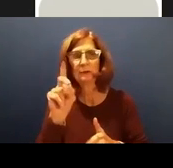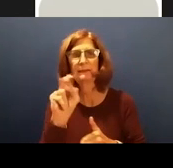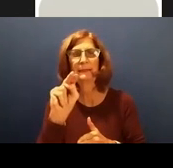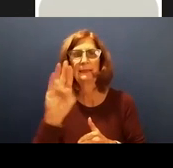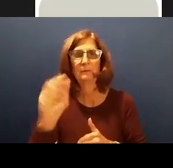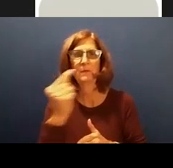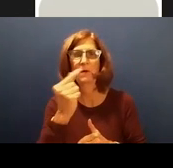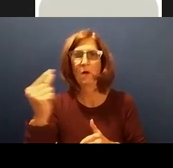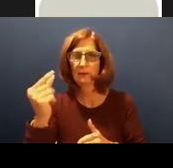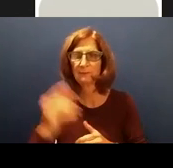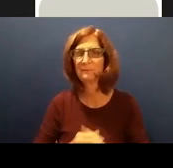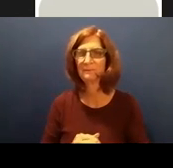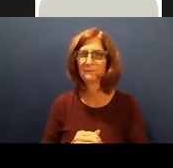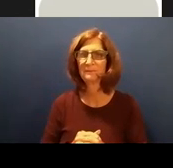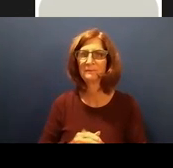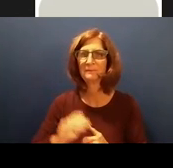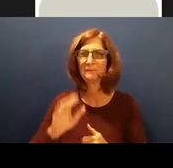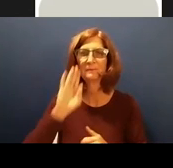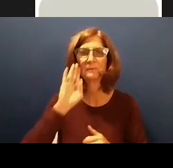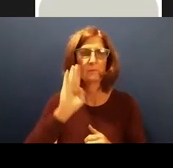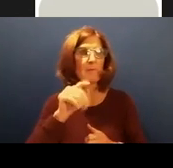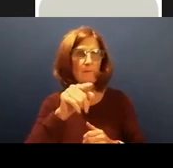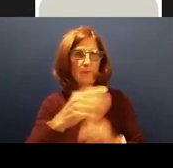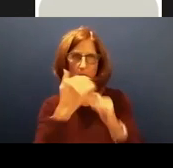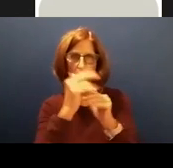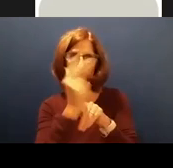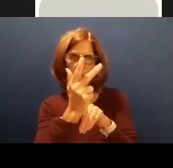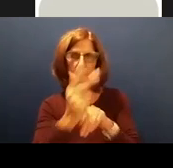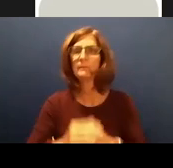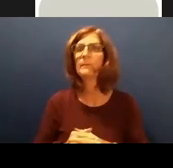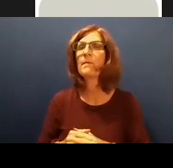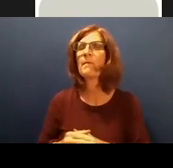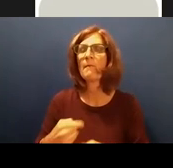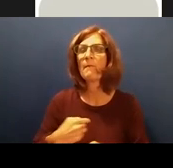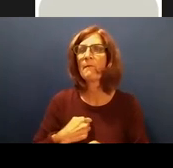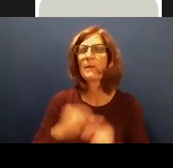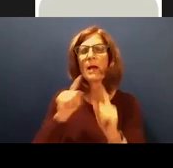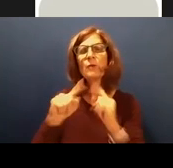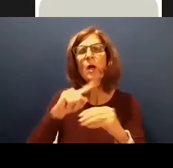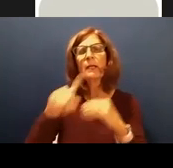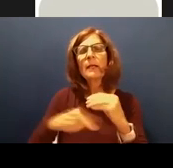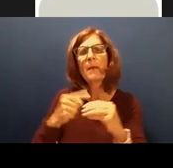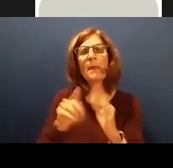Hello. Hi, you have 3 minutes. Okay, I'm speaking on the wood development,